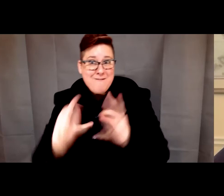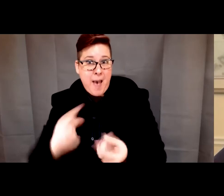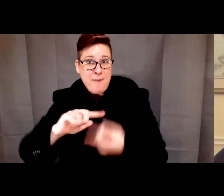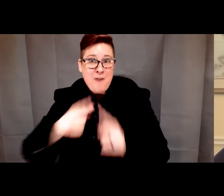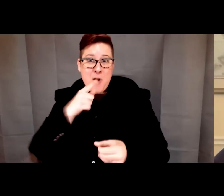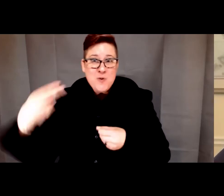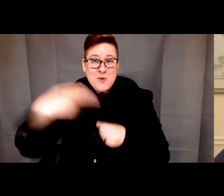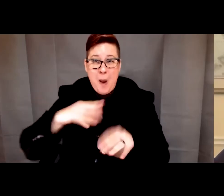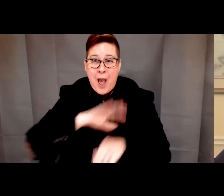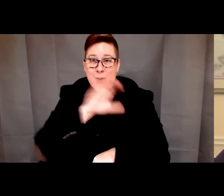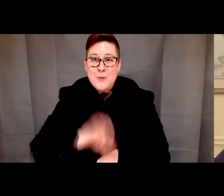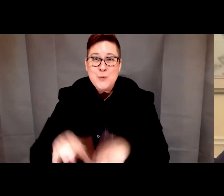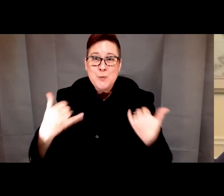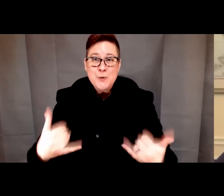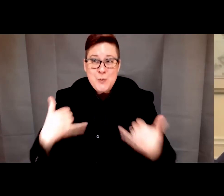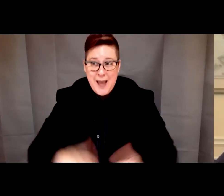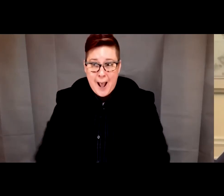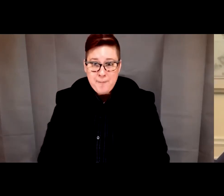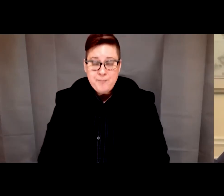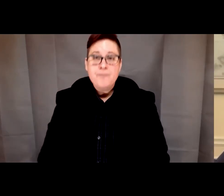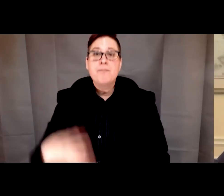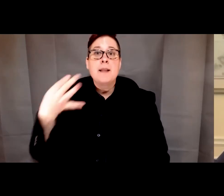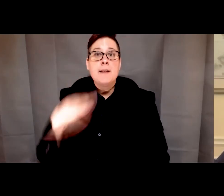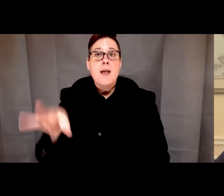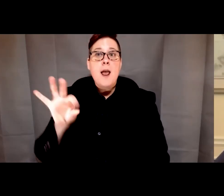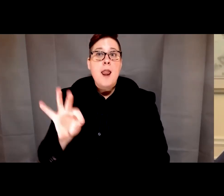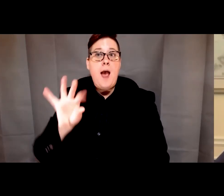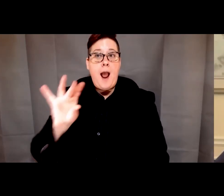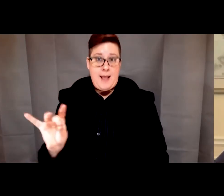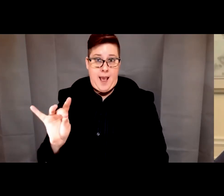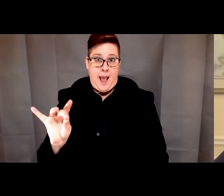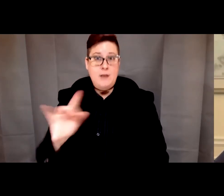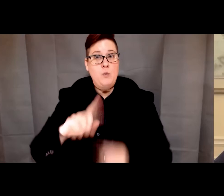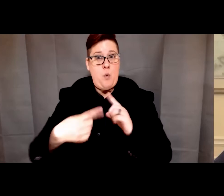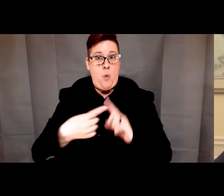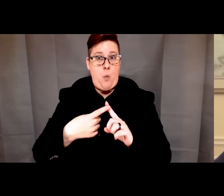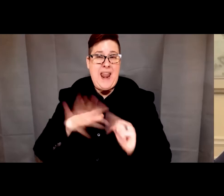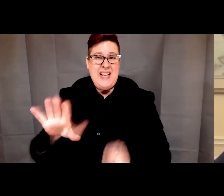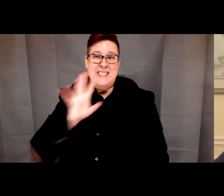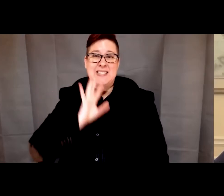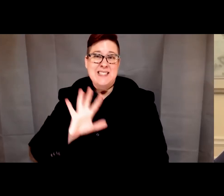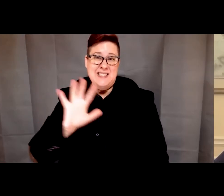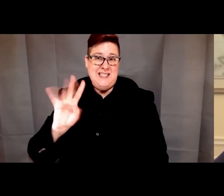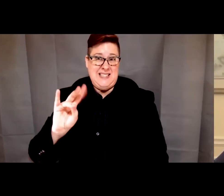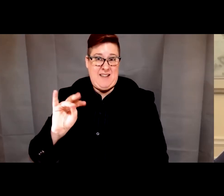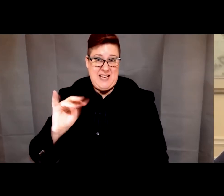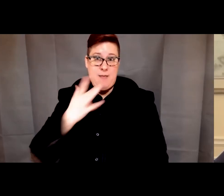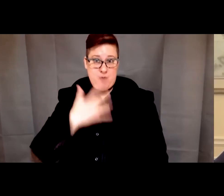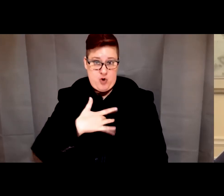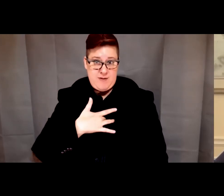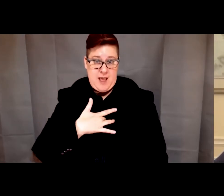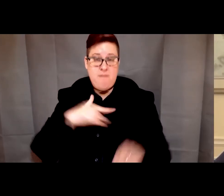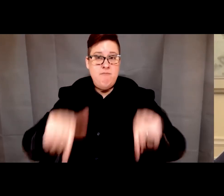via Zoom. In 1988, on the occasion of Charles's 70th birthday, the